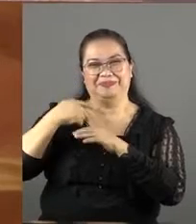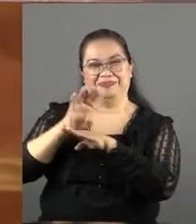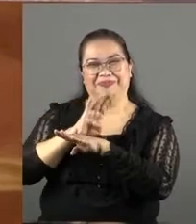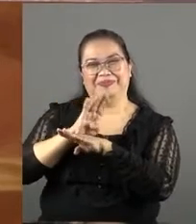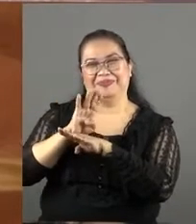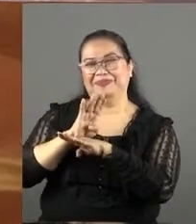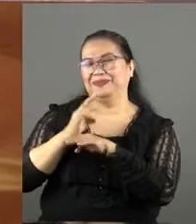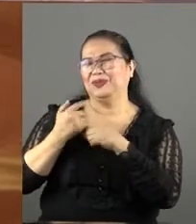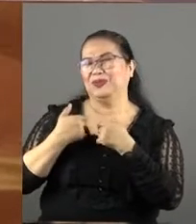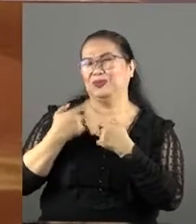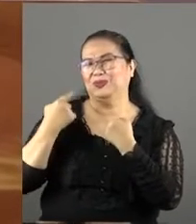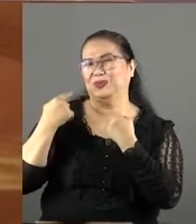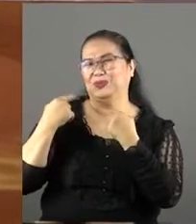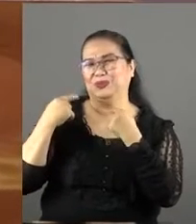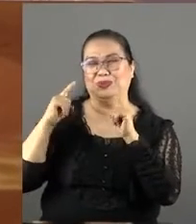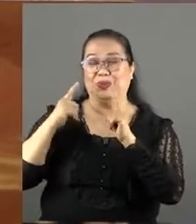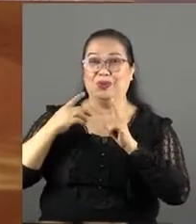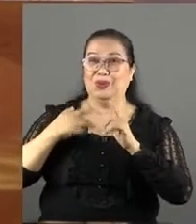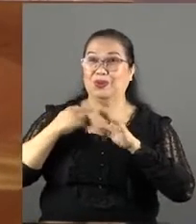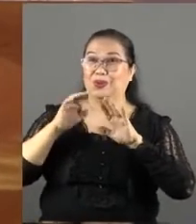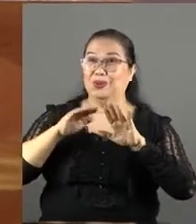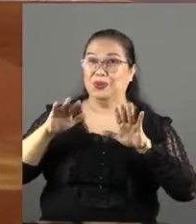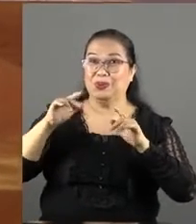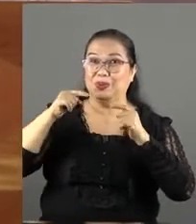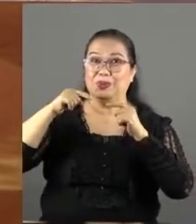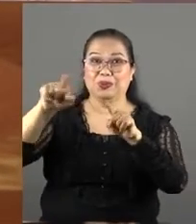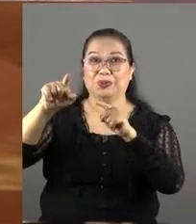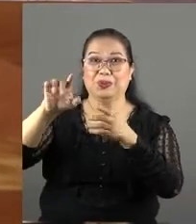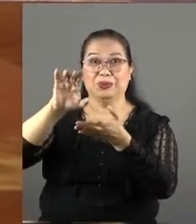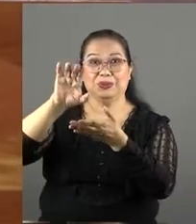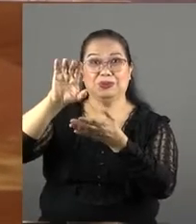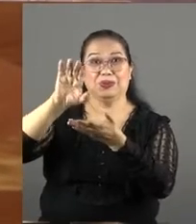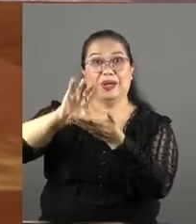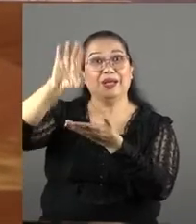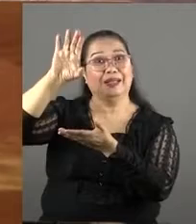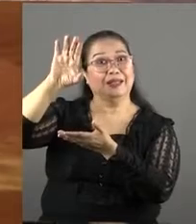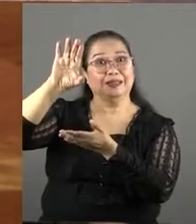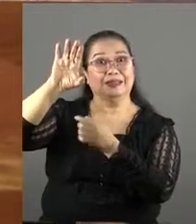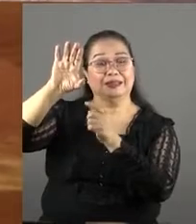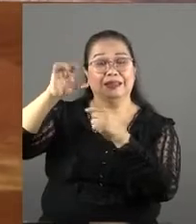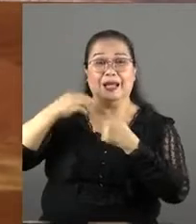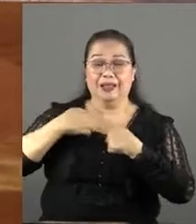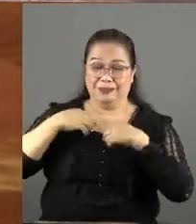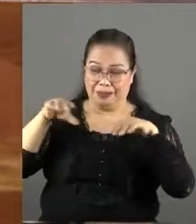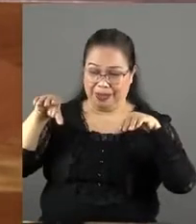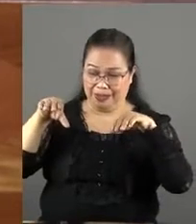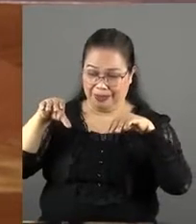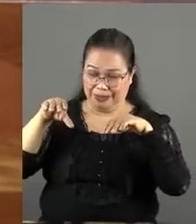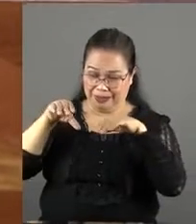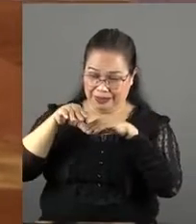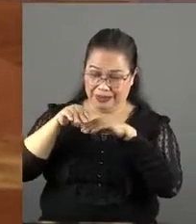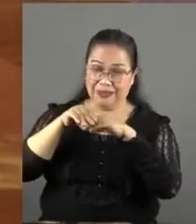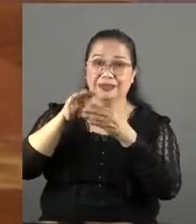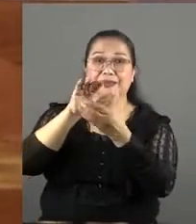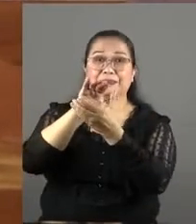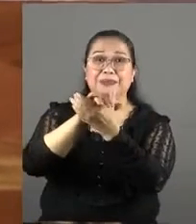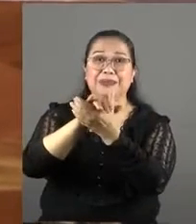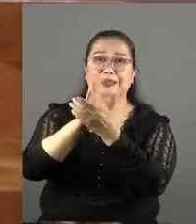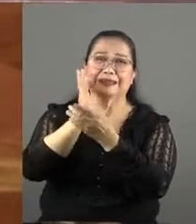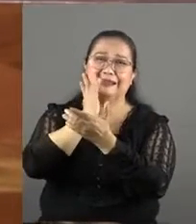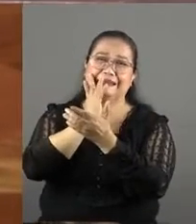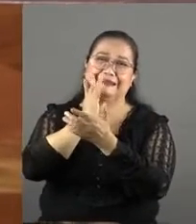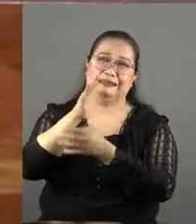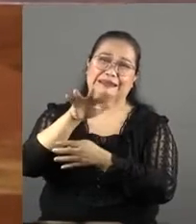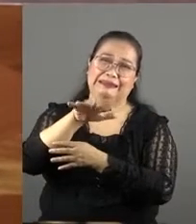now. My children are about to go to college, or my marriage is really on the rocks right now, and I'm too